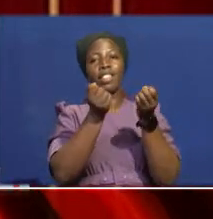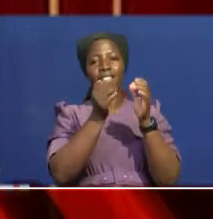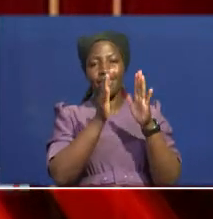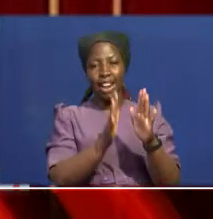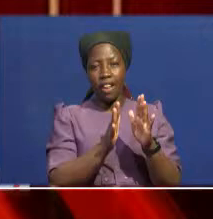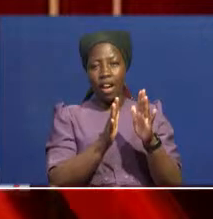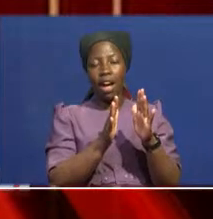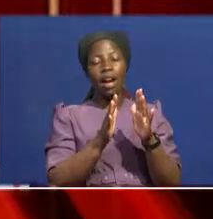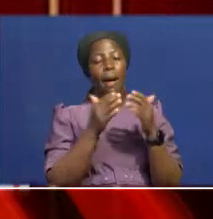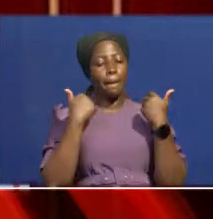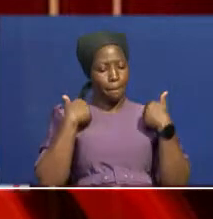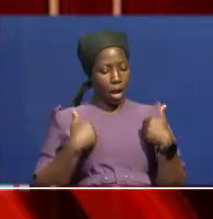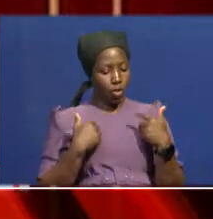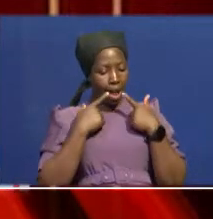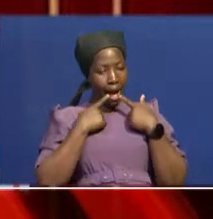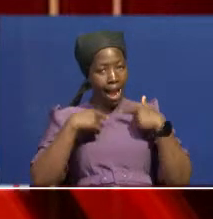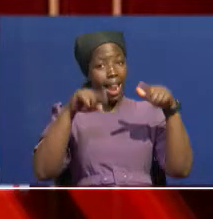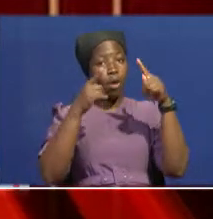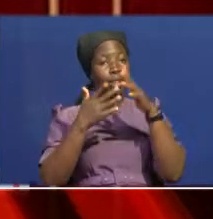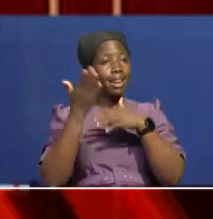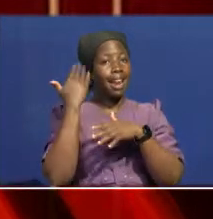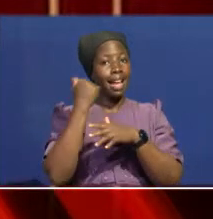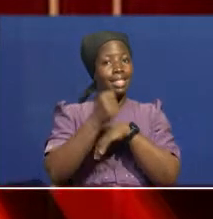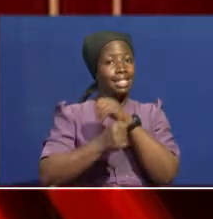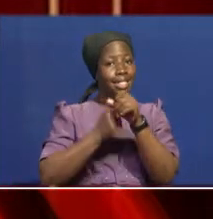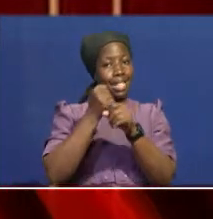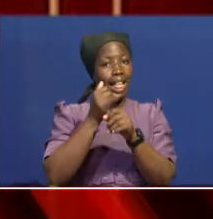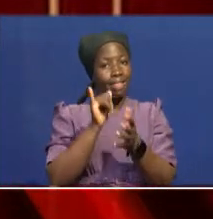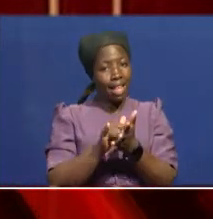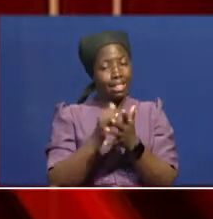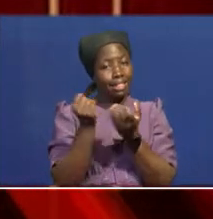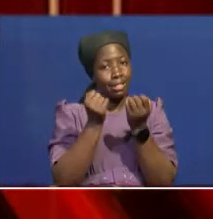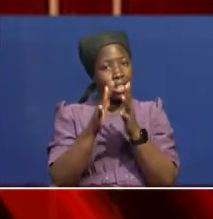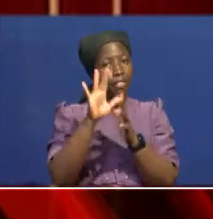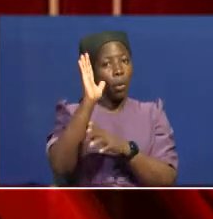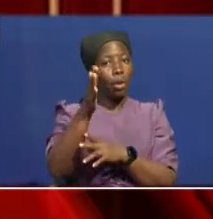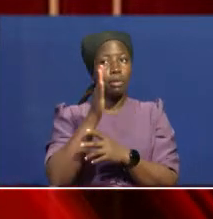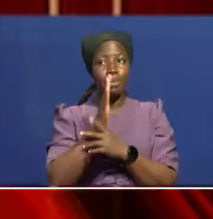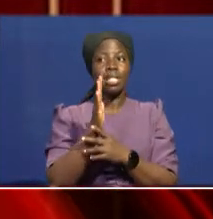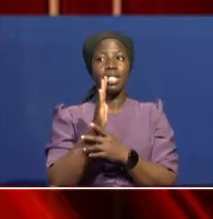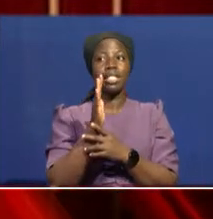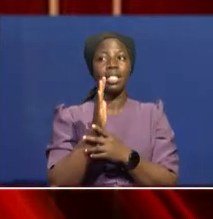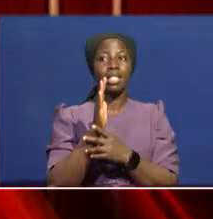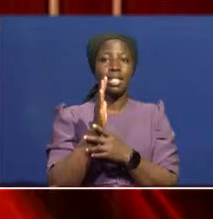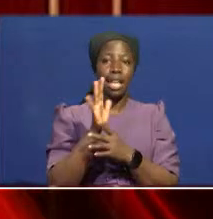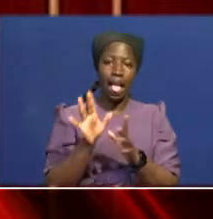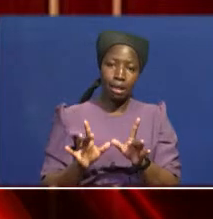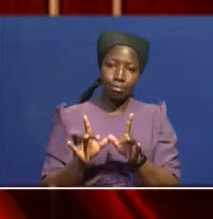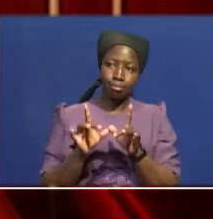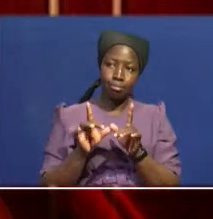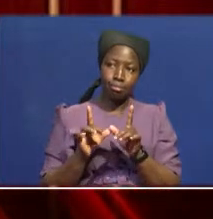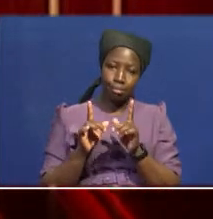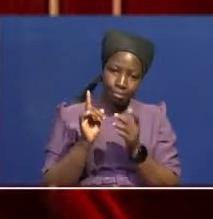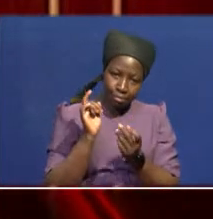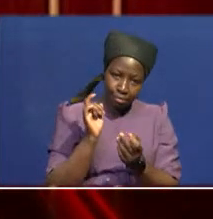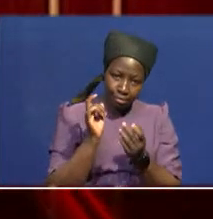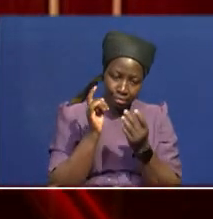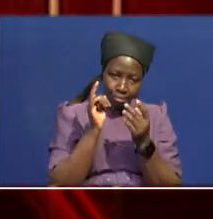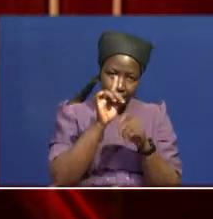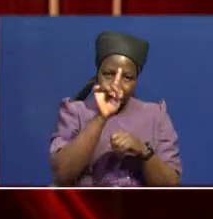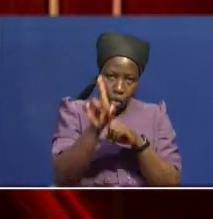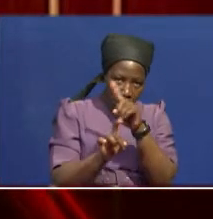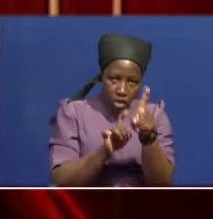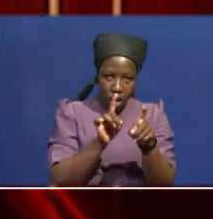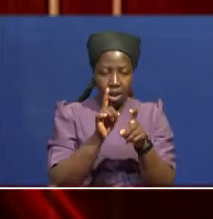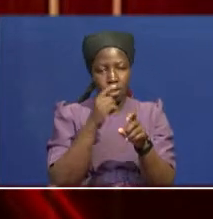Speaker, when I announced last year that the drivers will be retested and that you will not get a certificate, the driving license